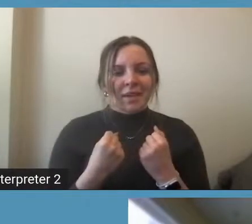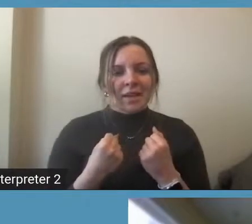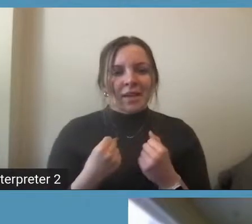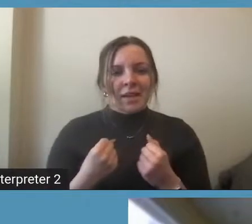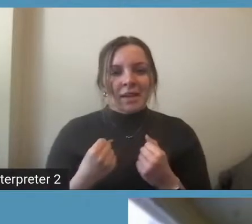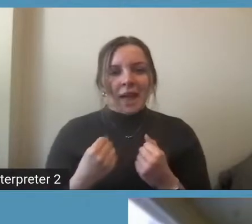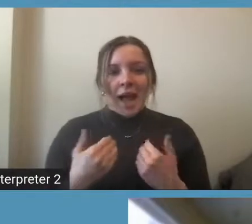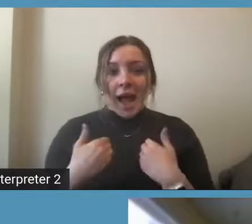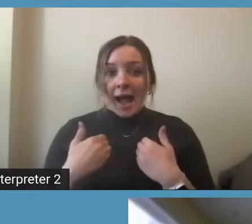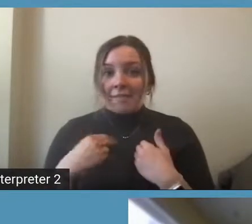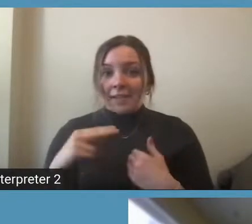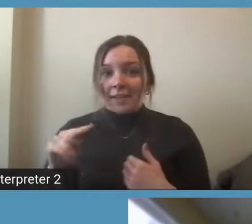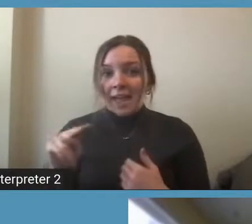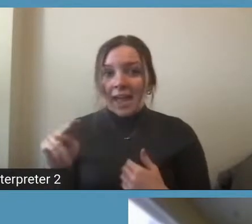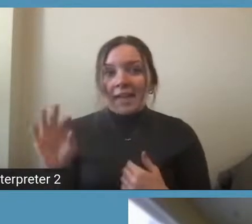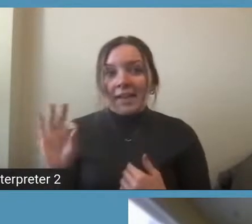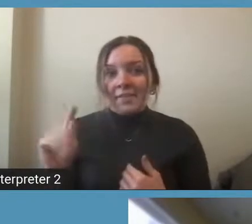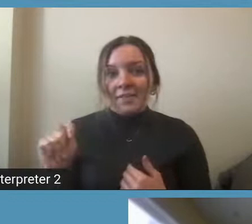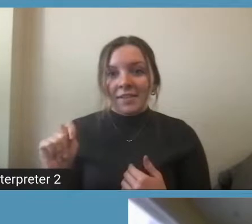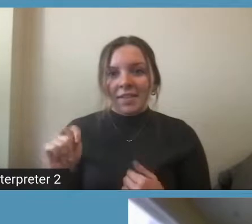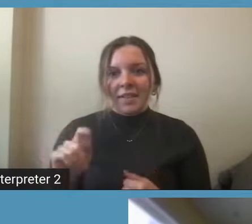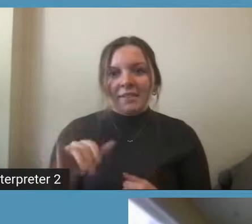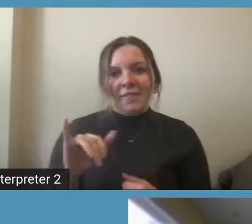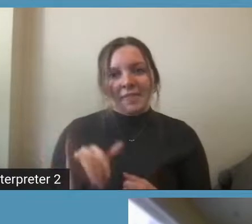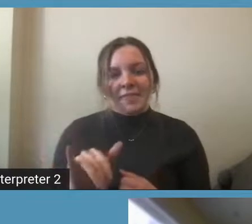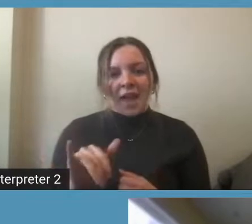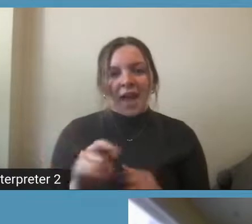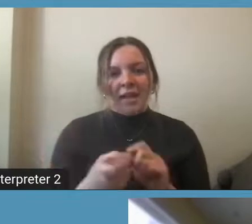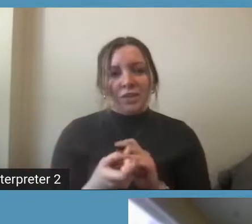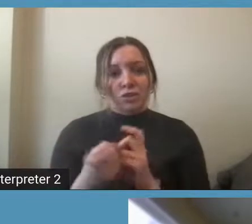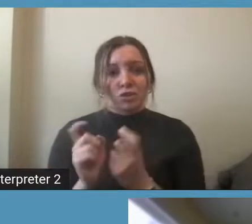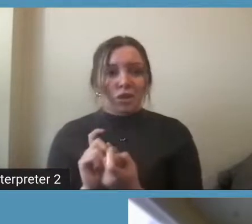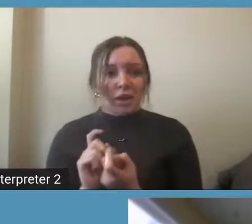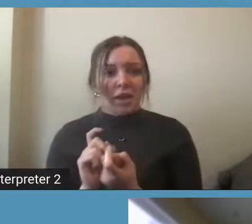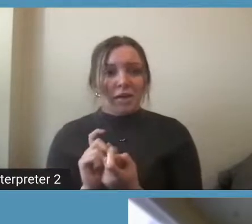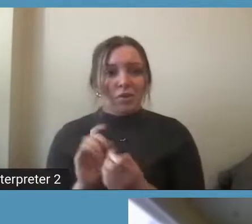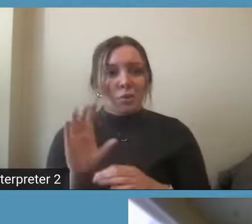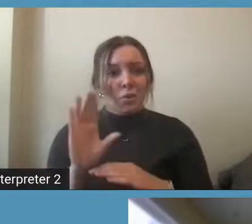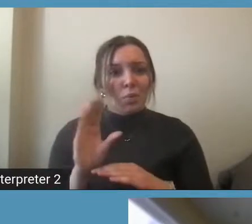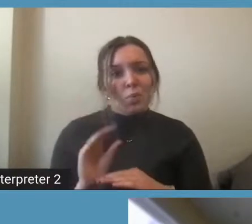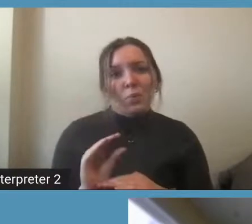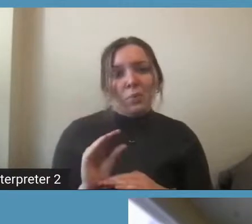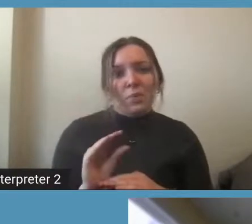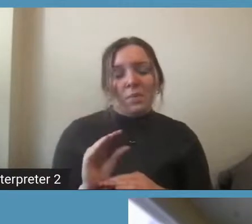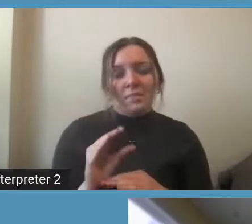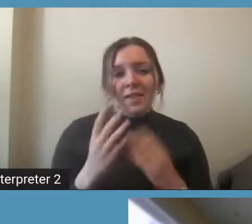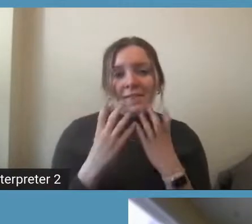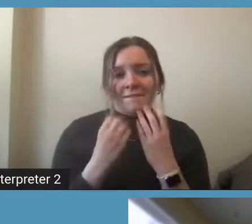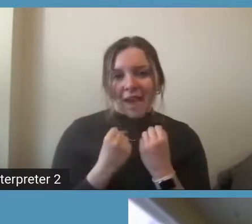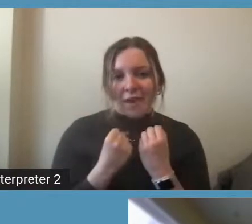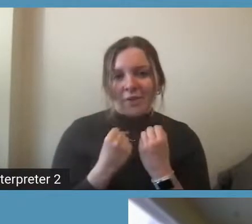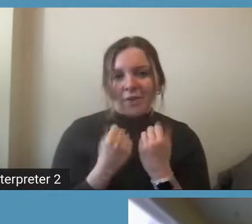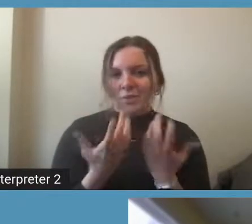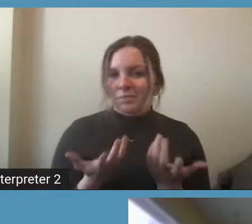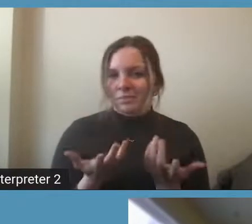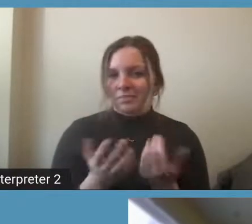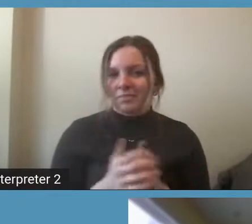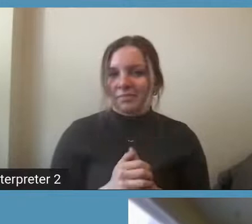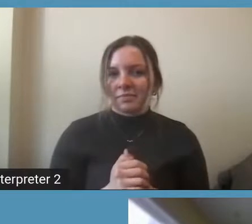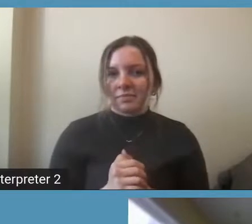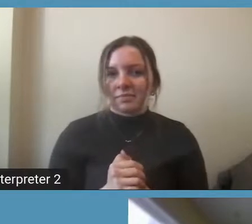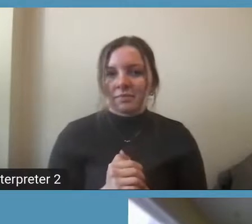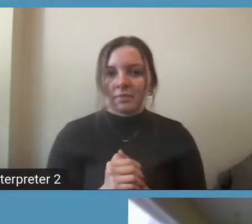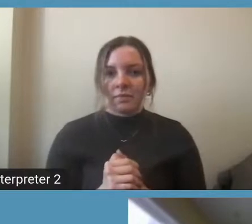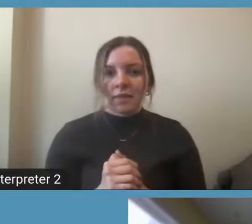is I don't know, it's like, I guess it has to do with, is any of this possibly monetized by a